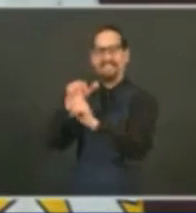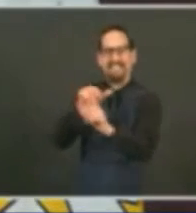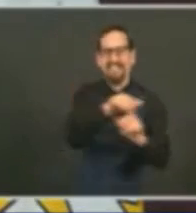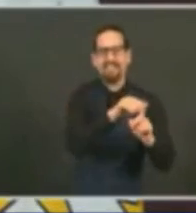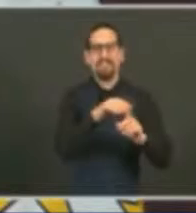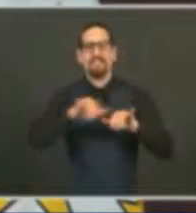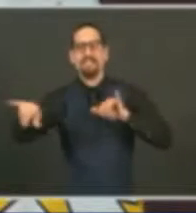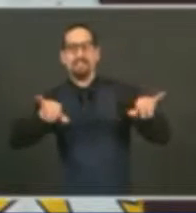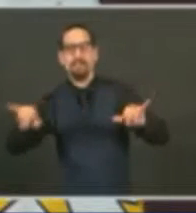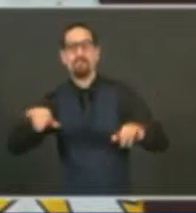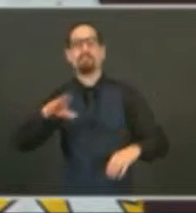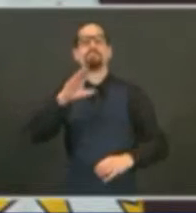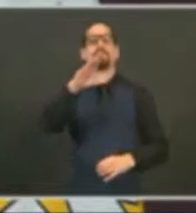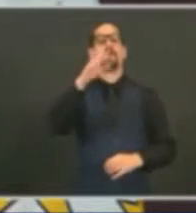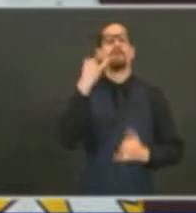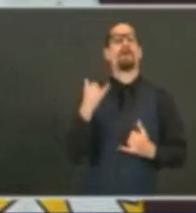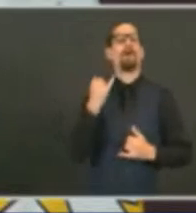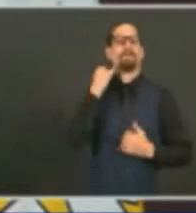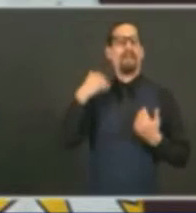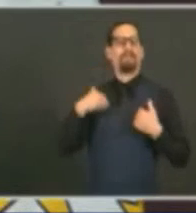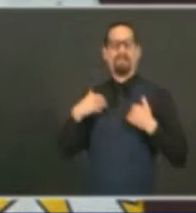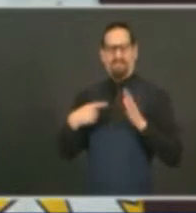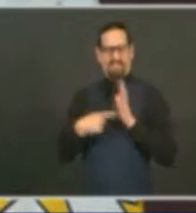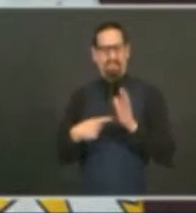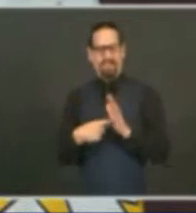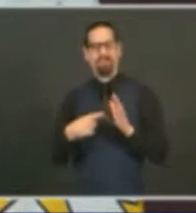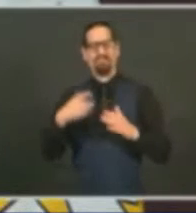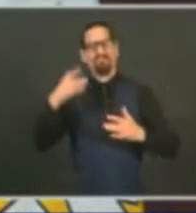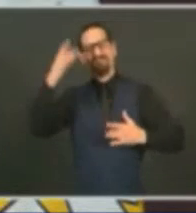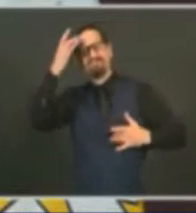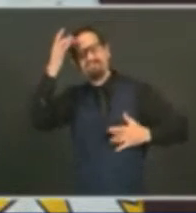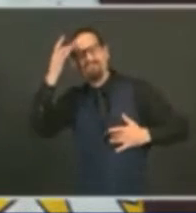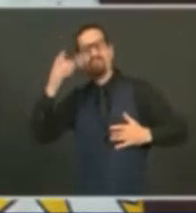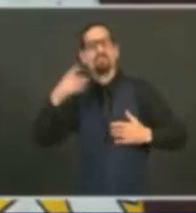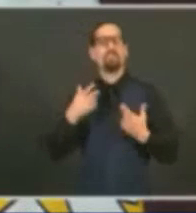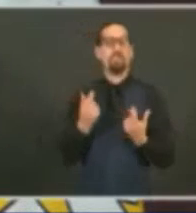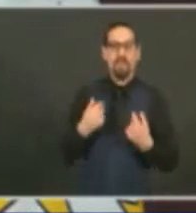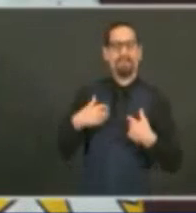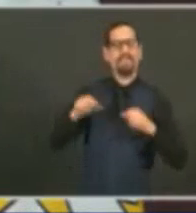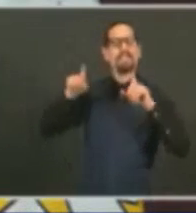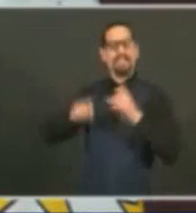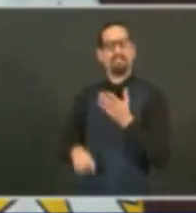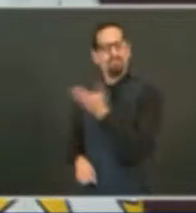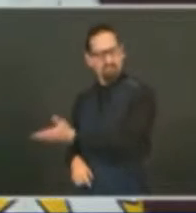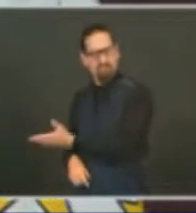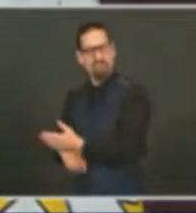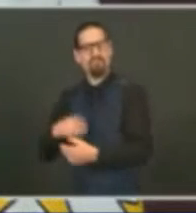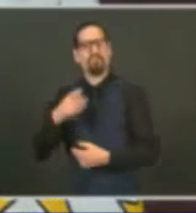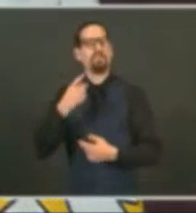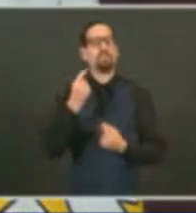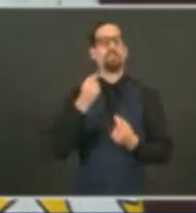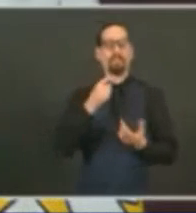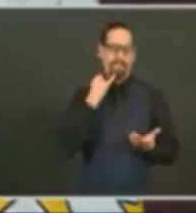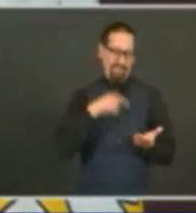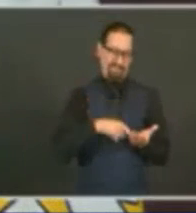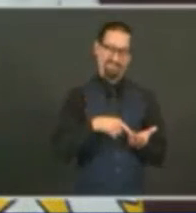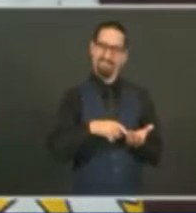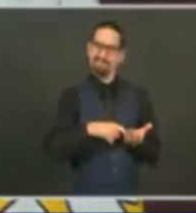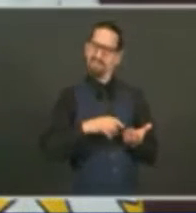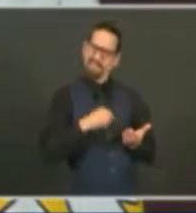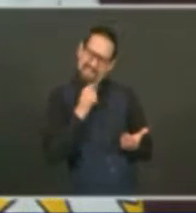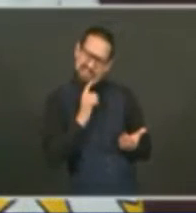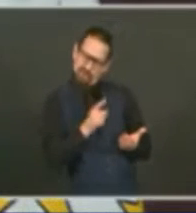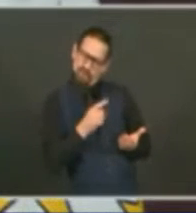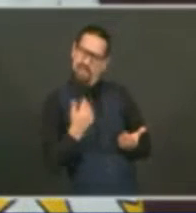Now rapid test, we are recommending and will be making available getting a second PCR test to help